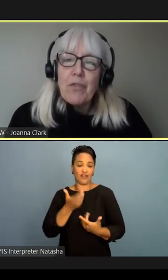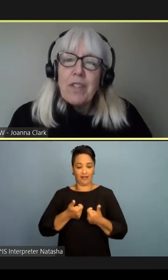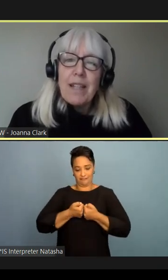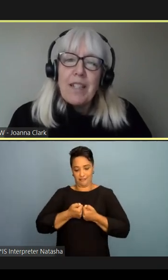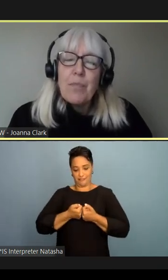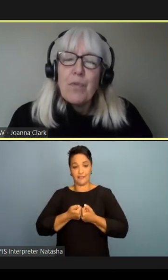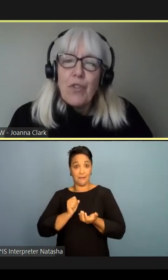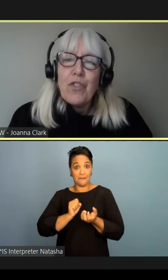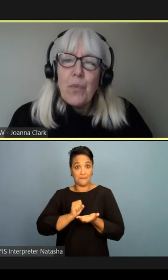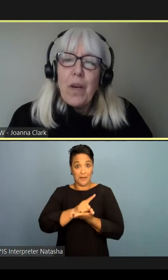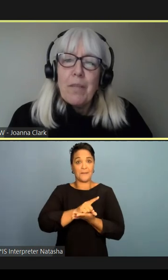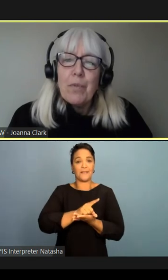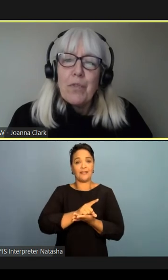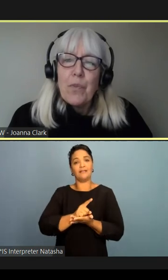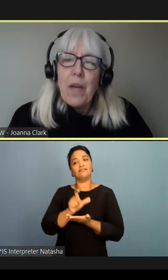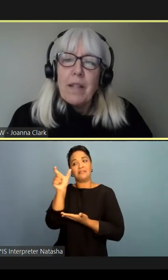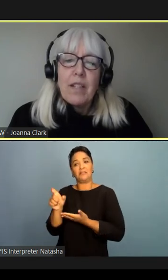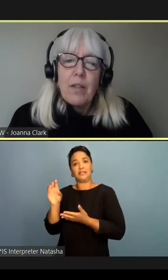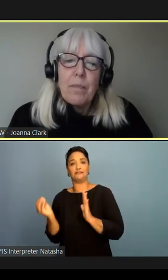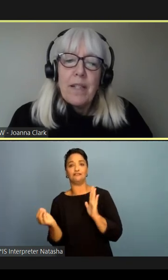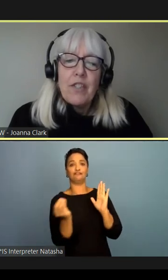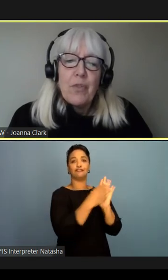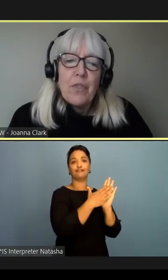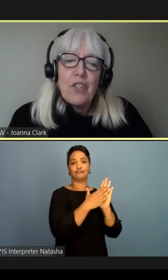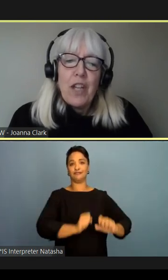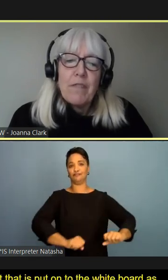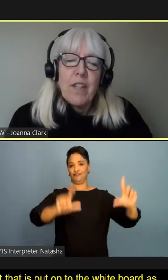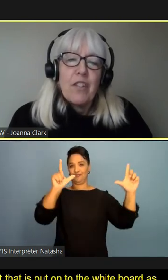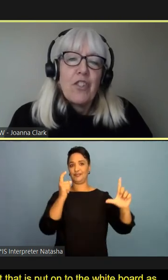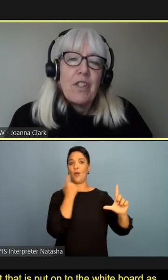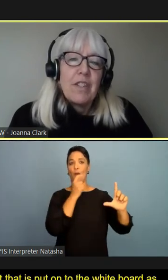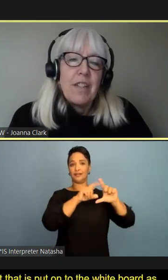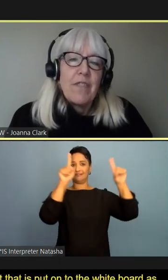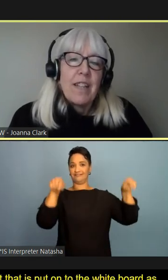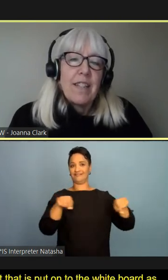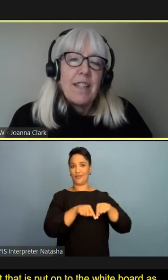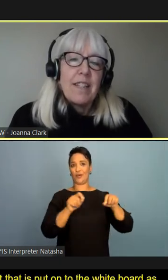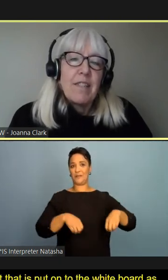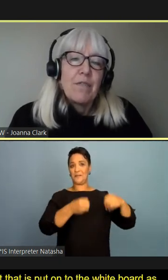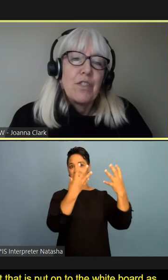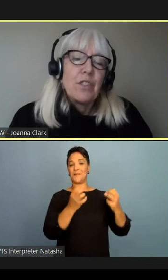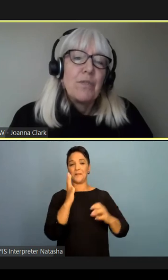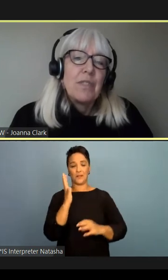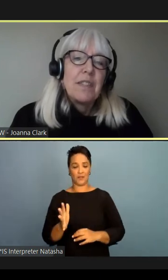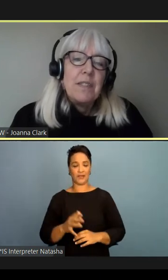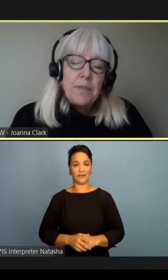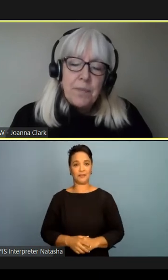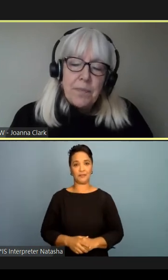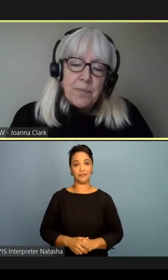make sure that that is put onto the whiteboard as well. So please use the chat function if that's easier for you.